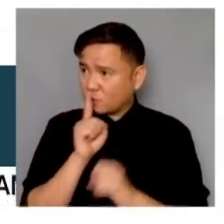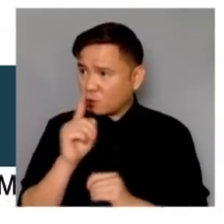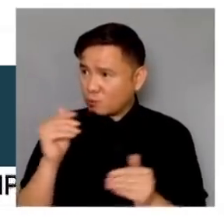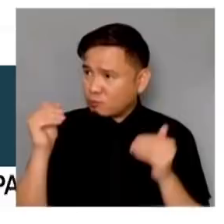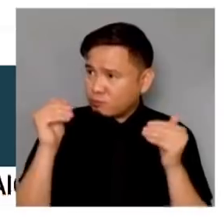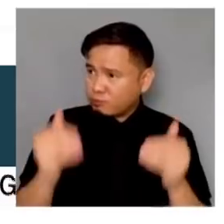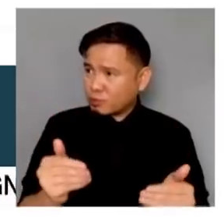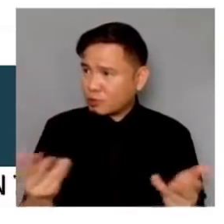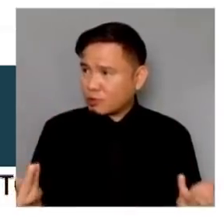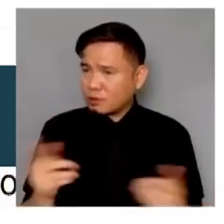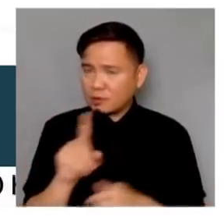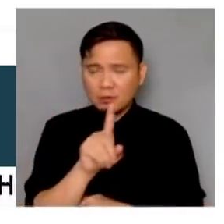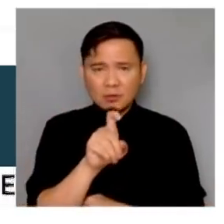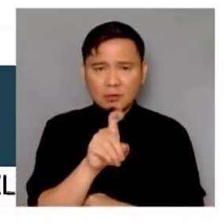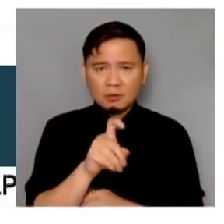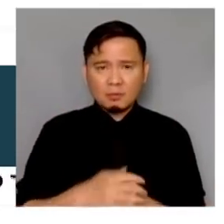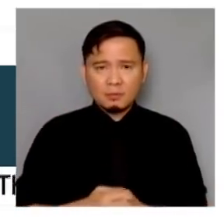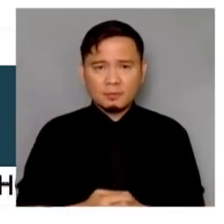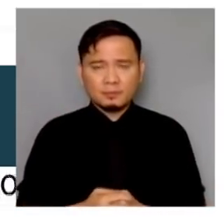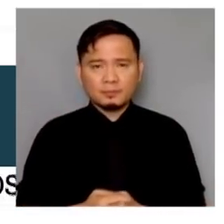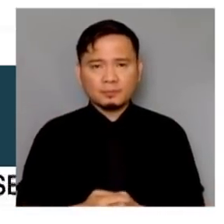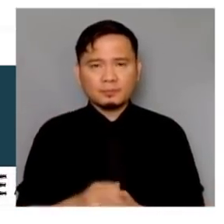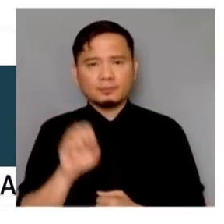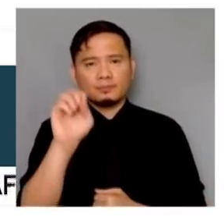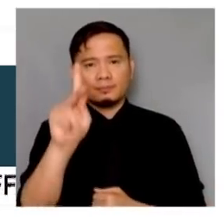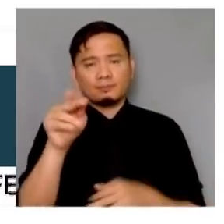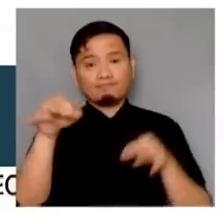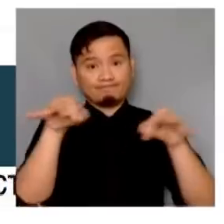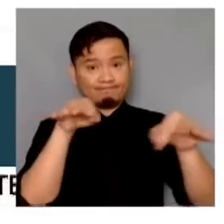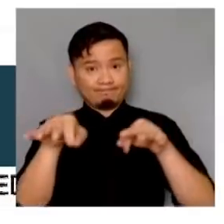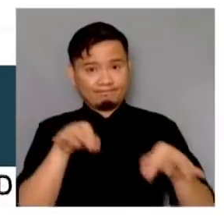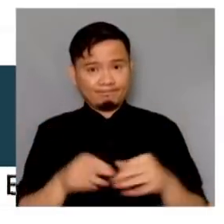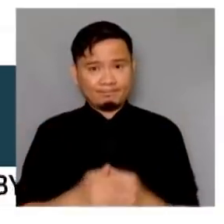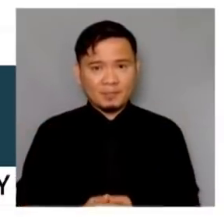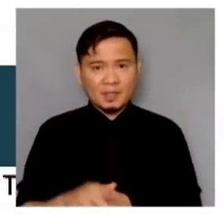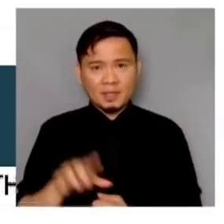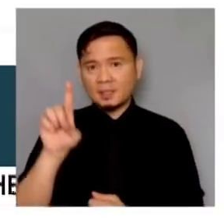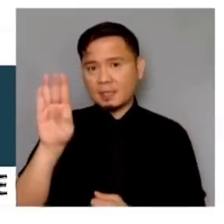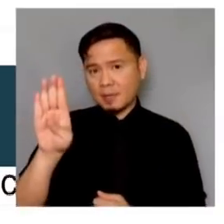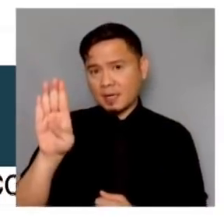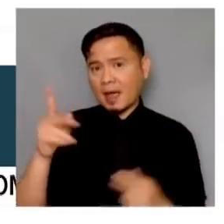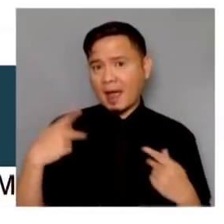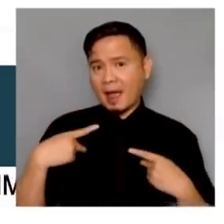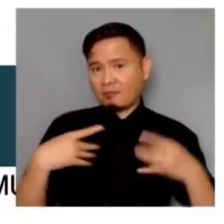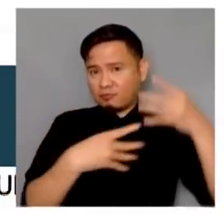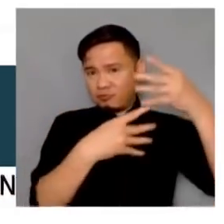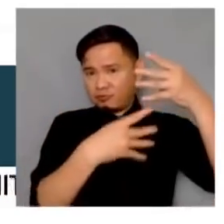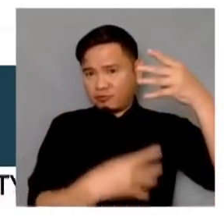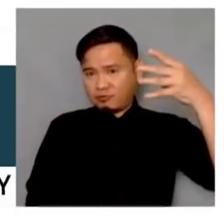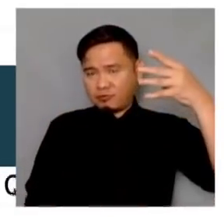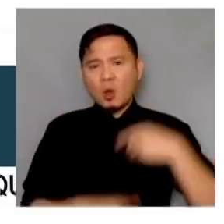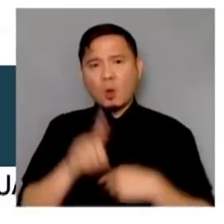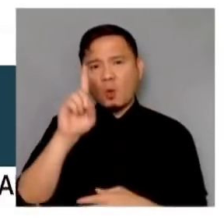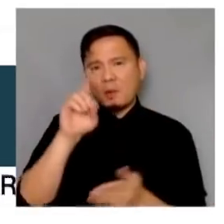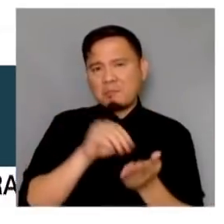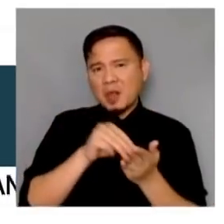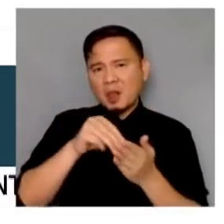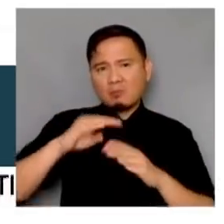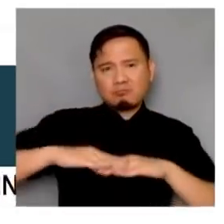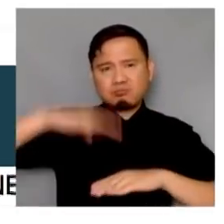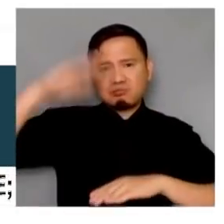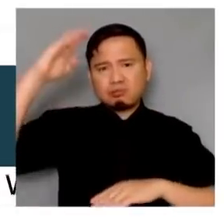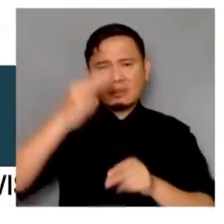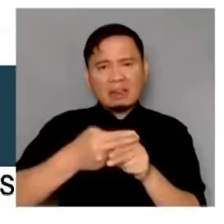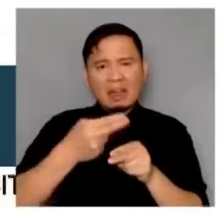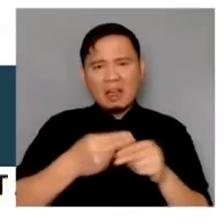Well, ganito yan eh. As far as our database is concerned, andyan na siya. I think we have millions already of